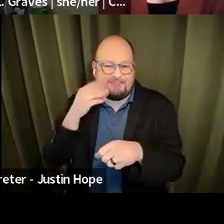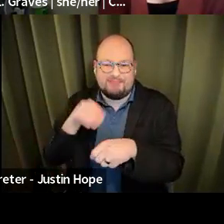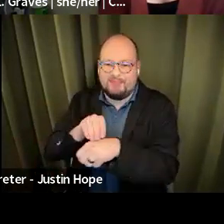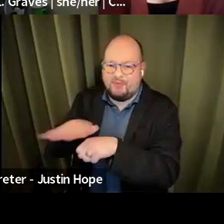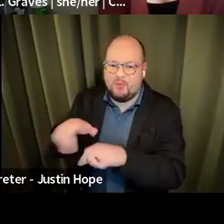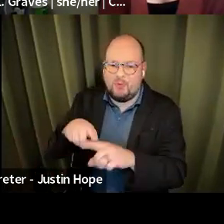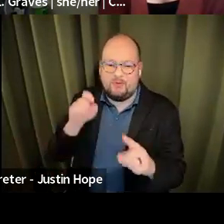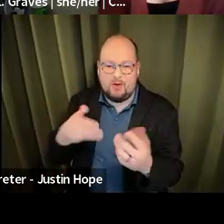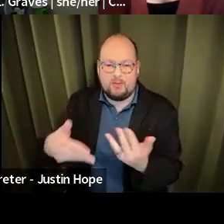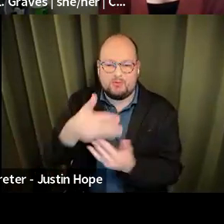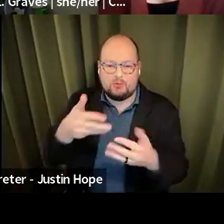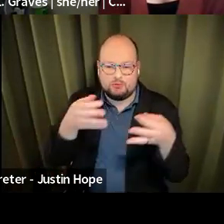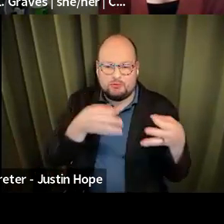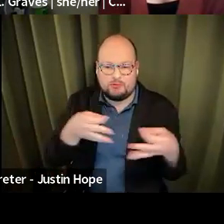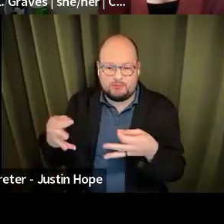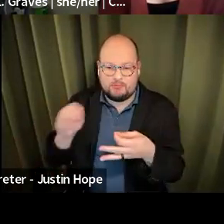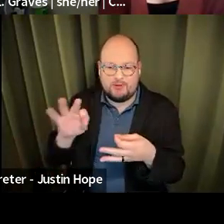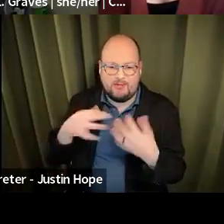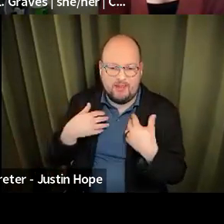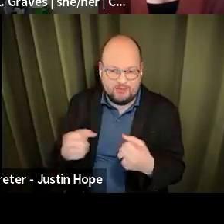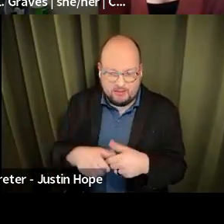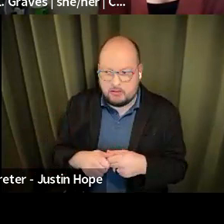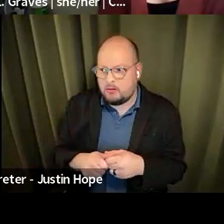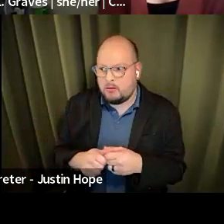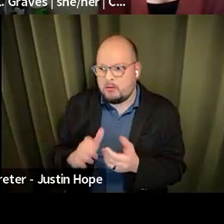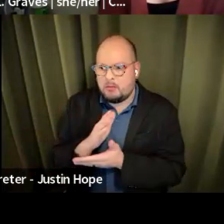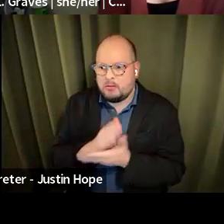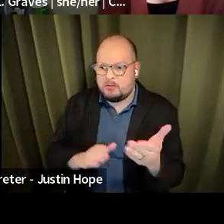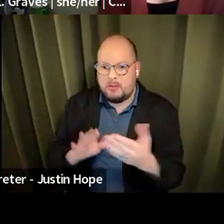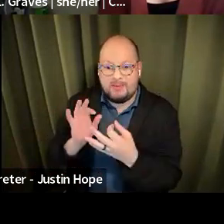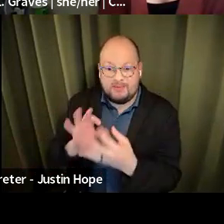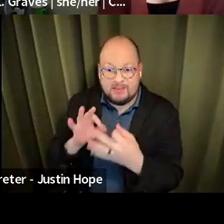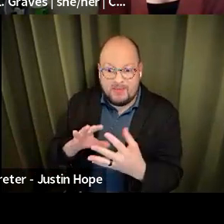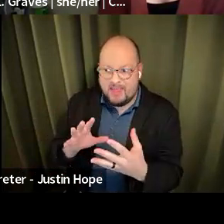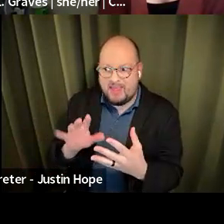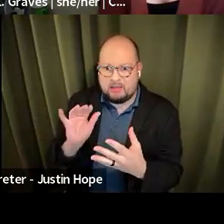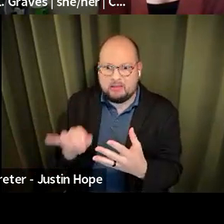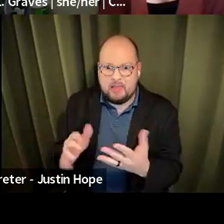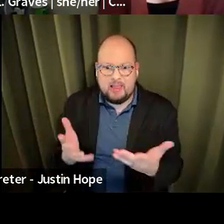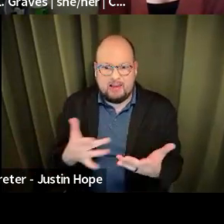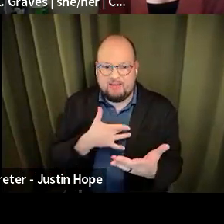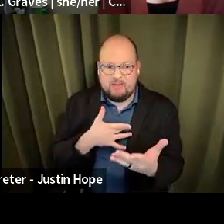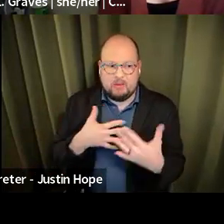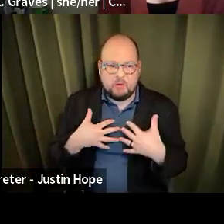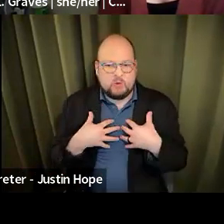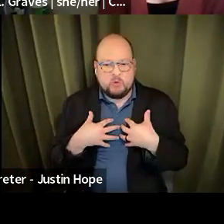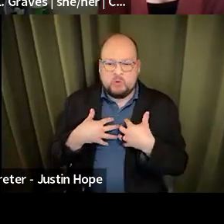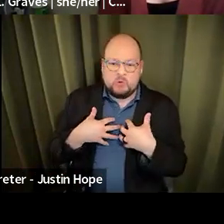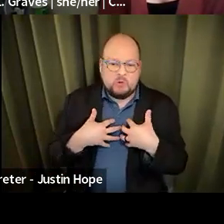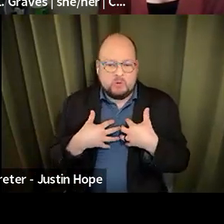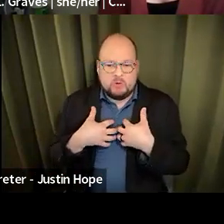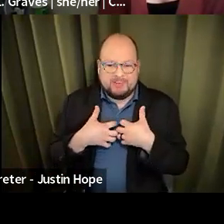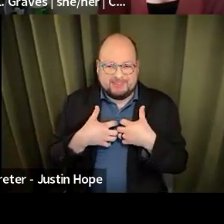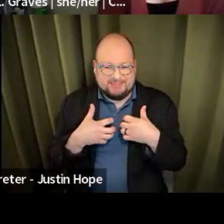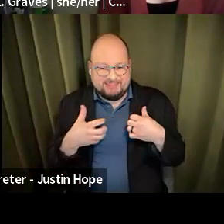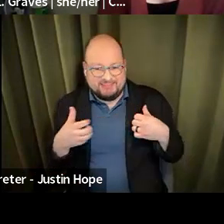provide services, that feedback, sometimes it's a vulnerable place for them to be. You know, complaining